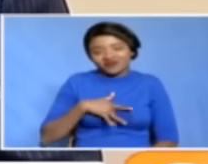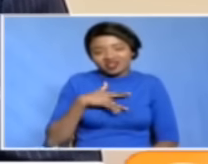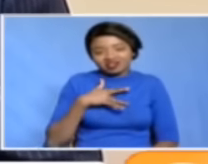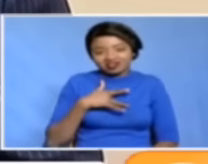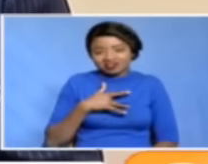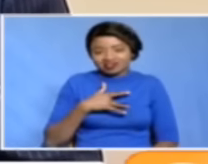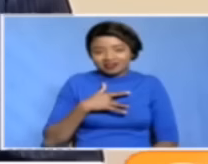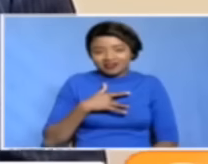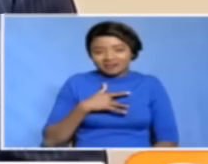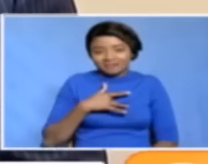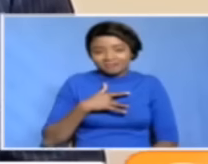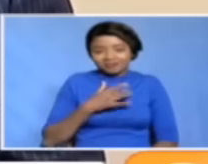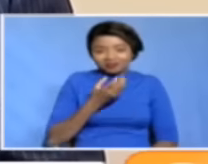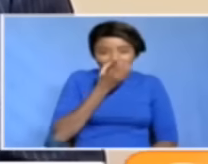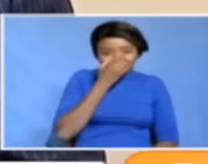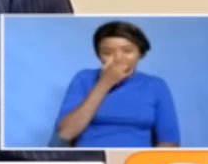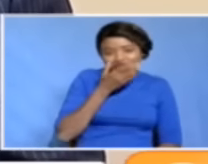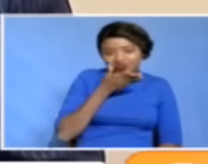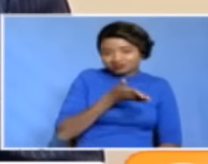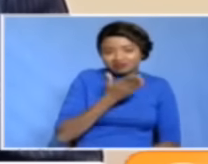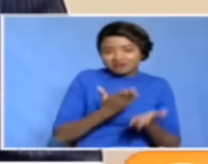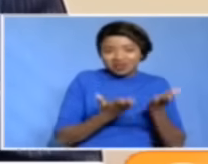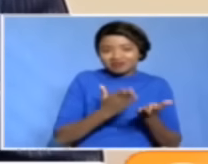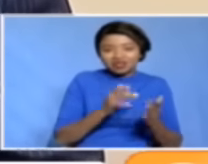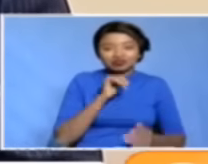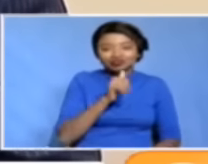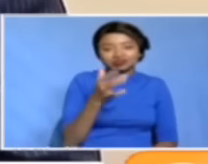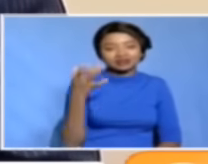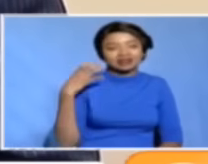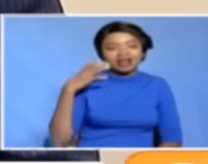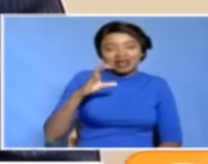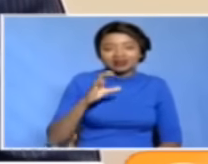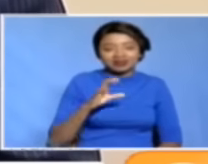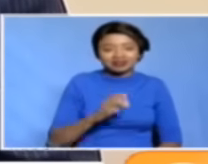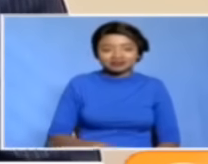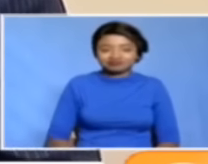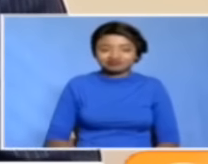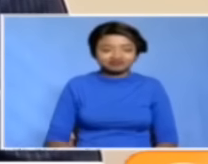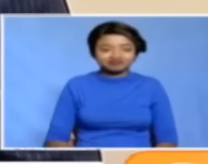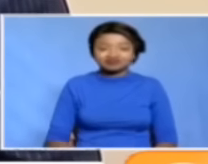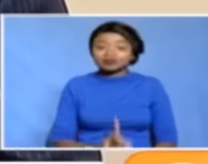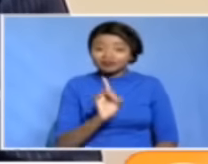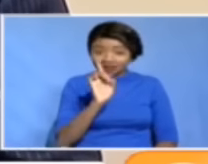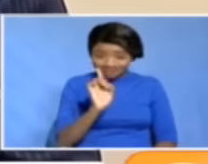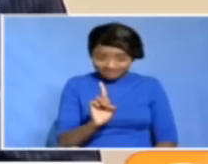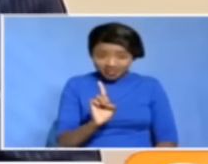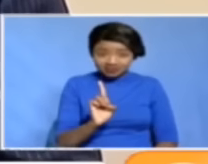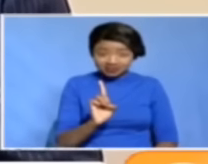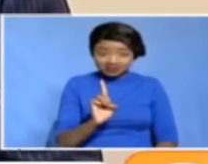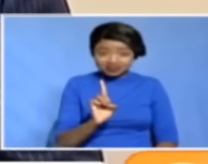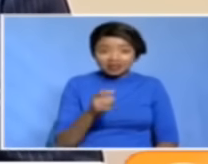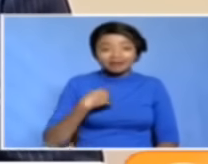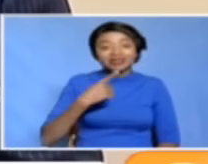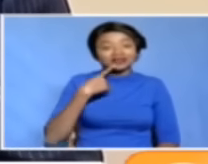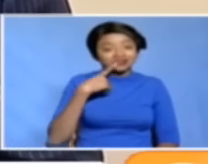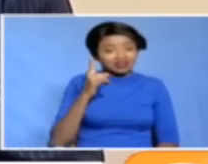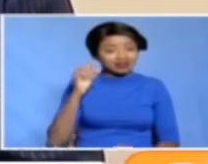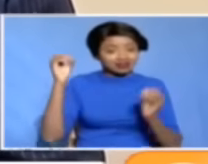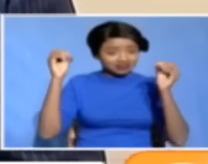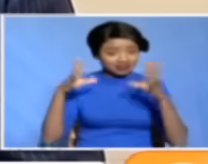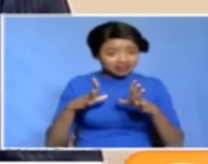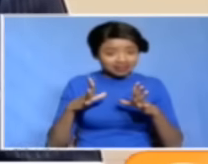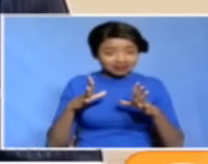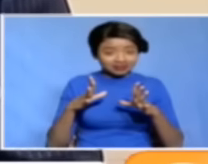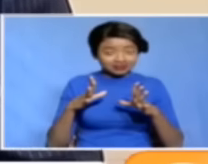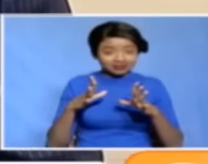the deputy president might not be the candidate, a preferred candidate of the president. But I can tell you, as